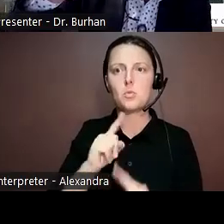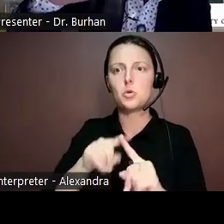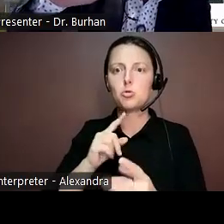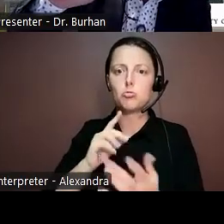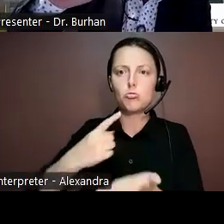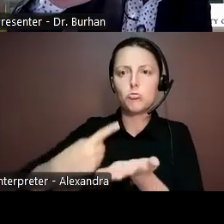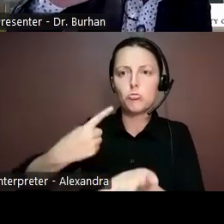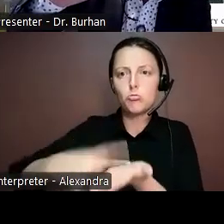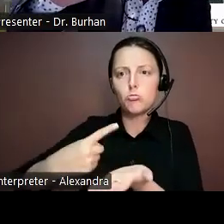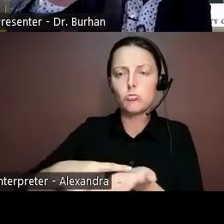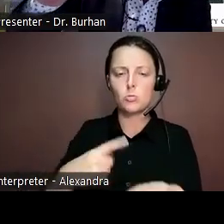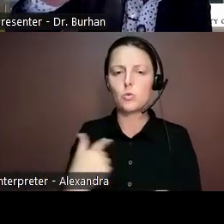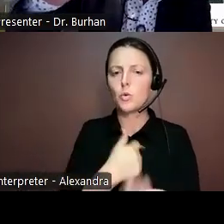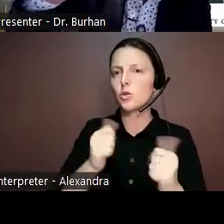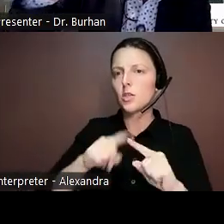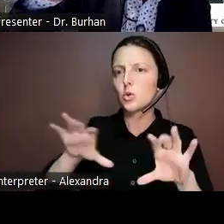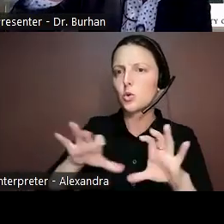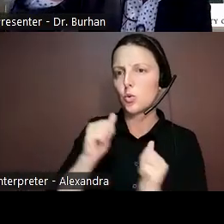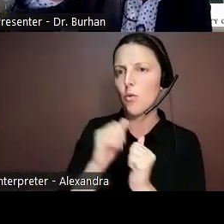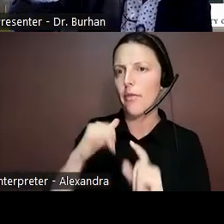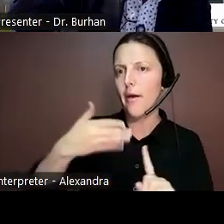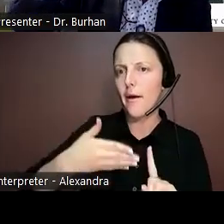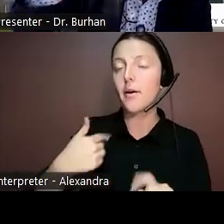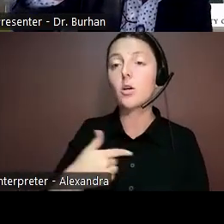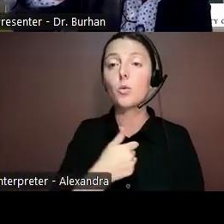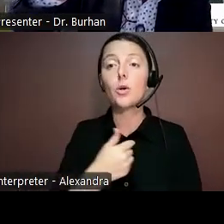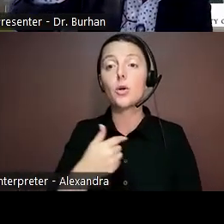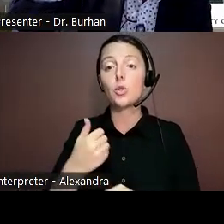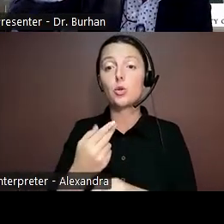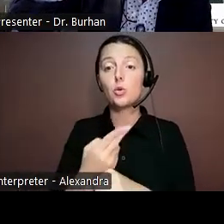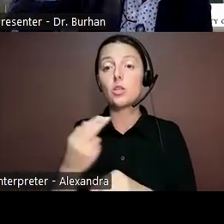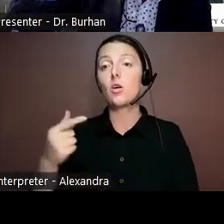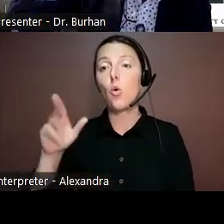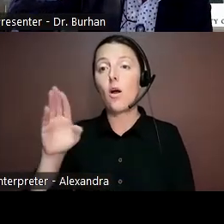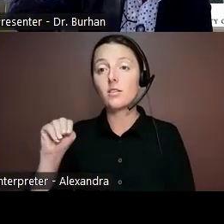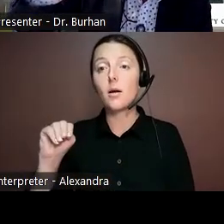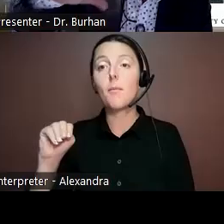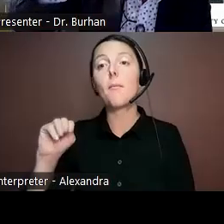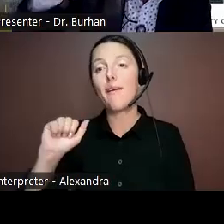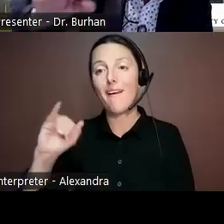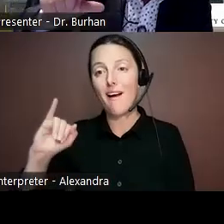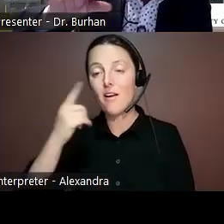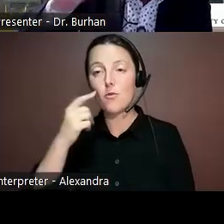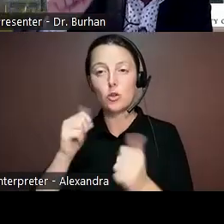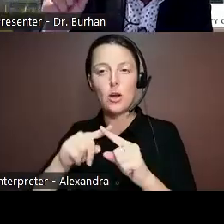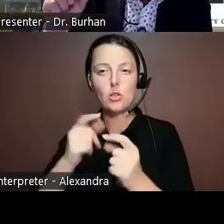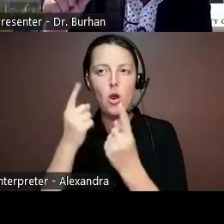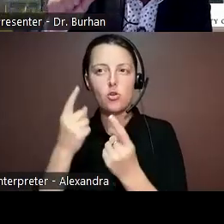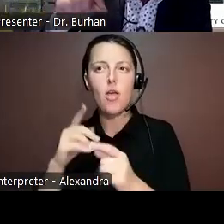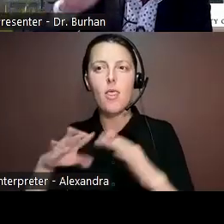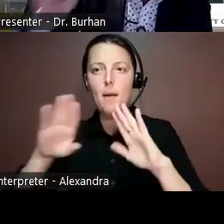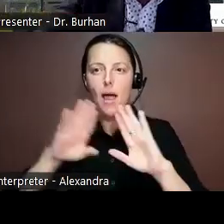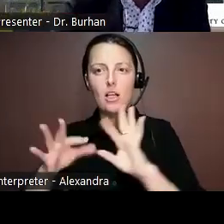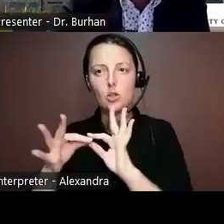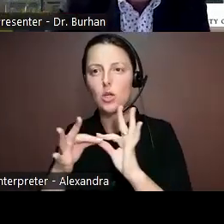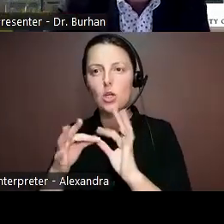leveraging AI and quantum AI to try to understand the biological correlates of loneliness, like try